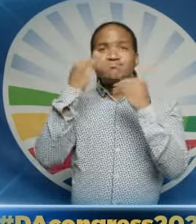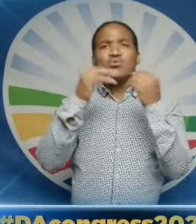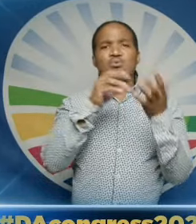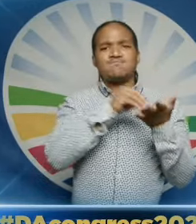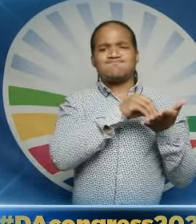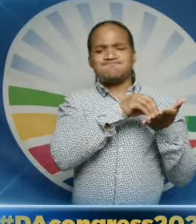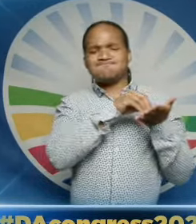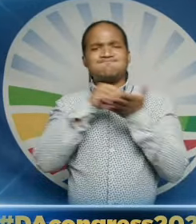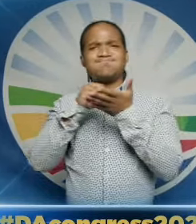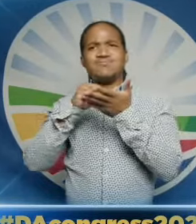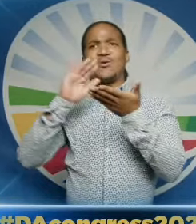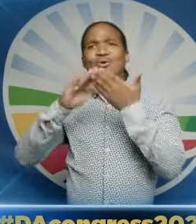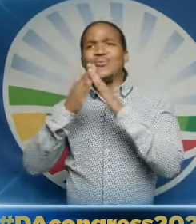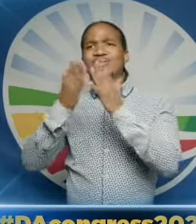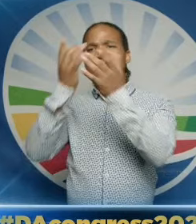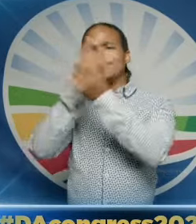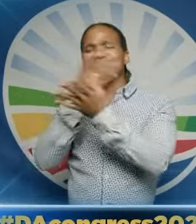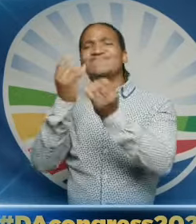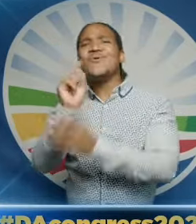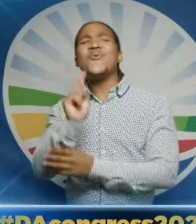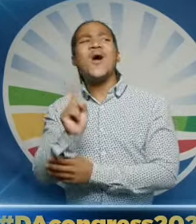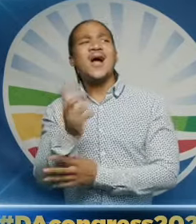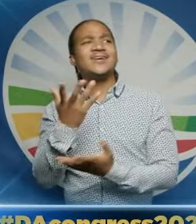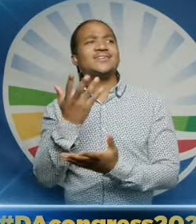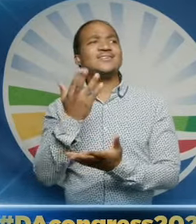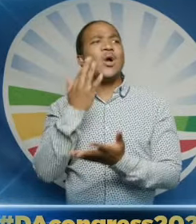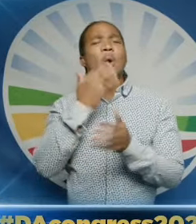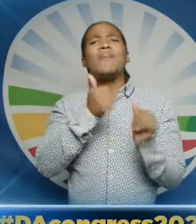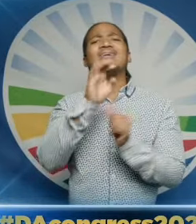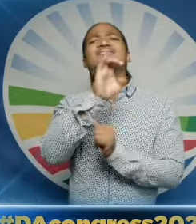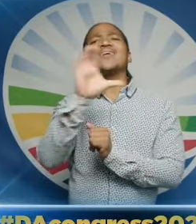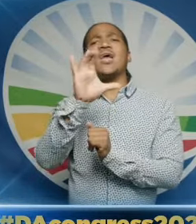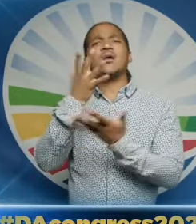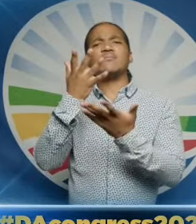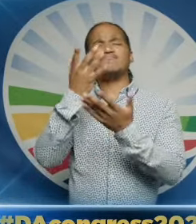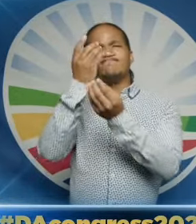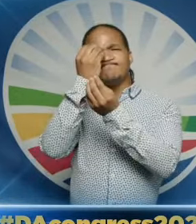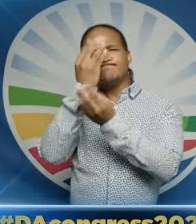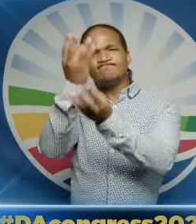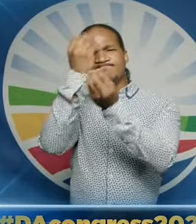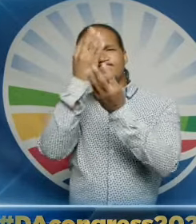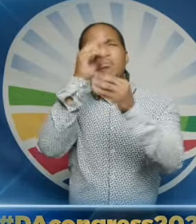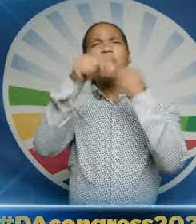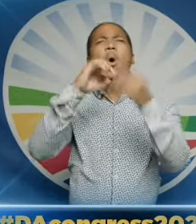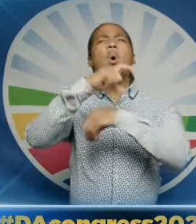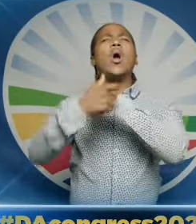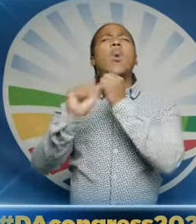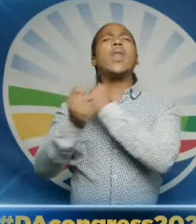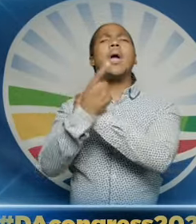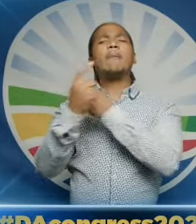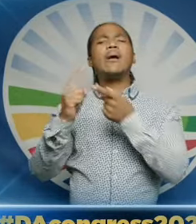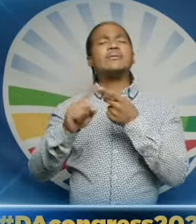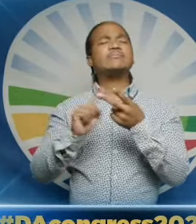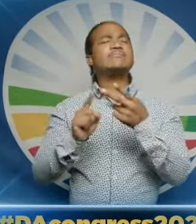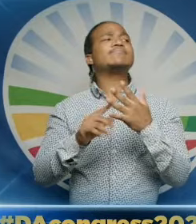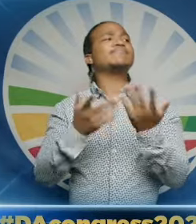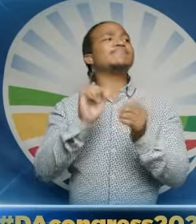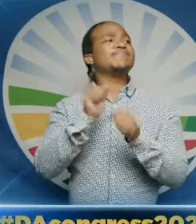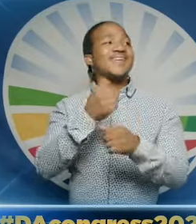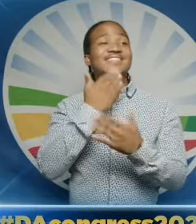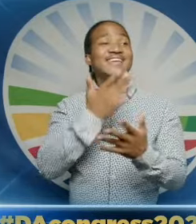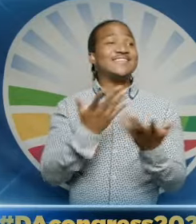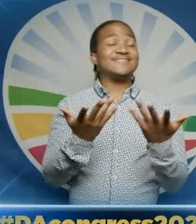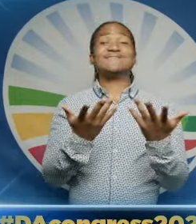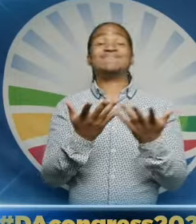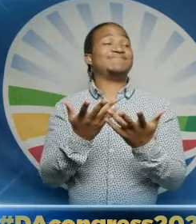community, to your wards there in the Eastern Cape from this Congress this weekend? My T-shirt, my